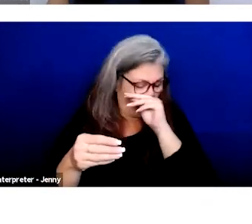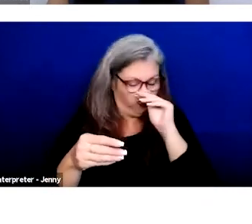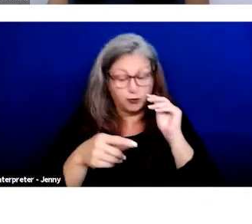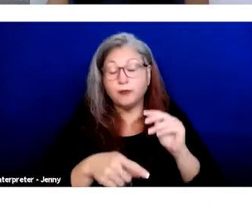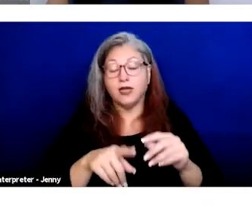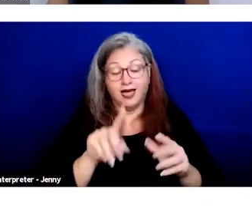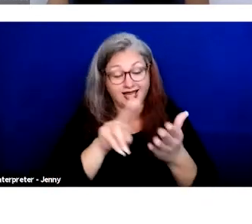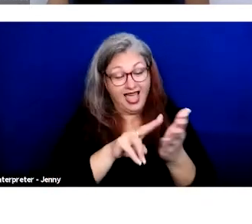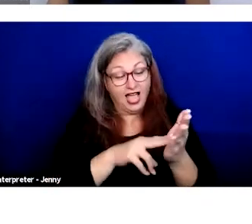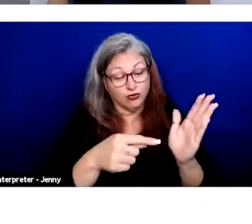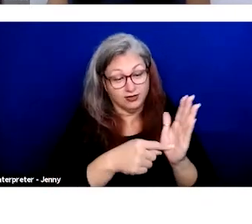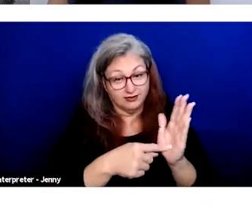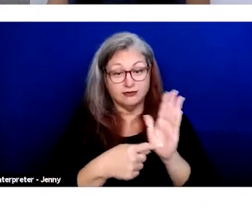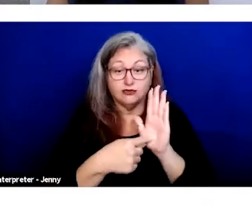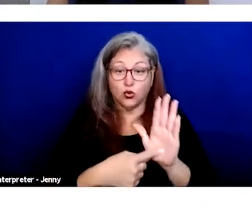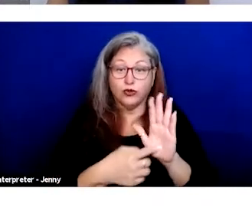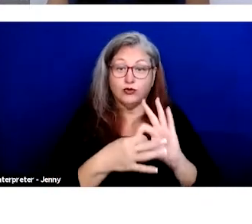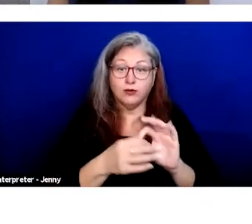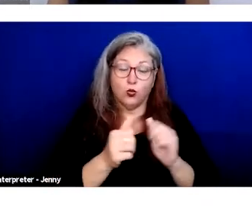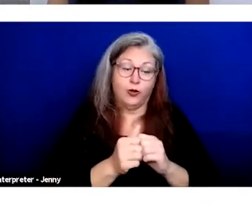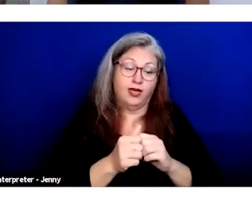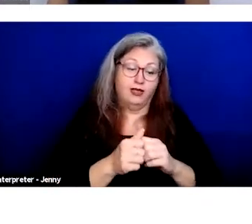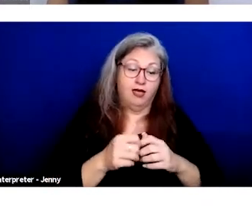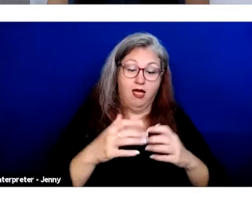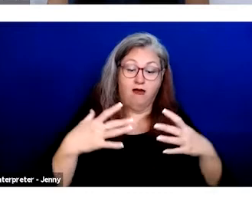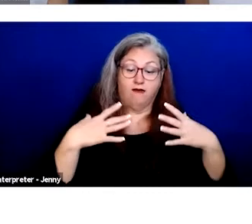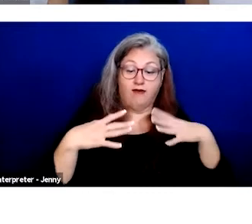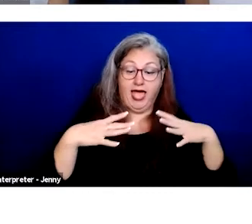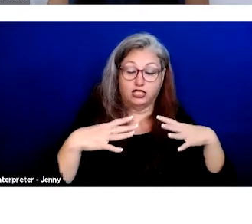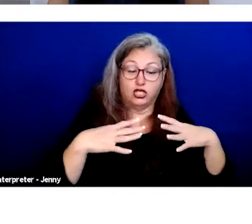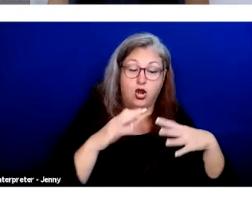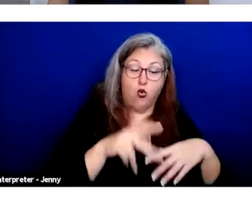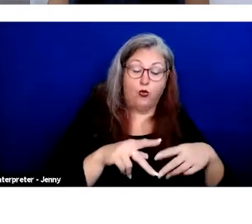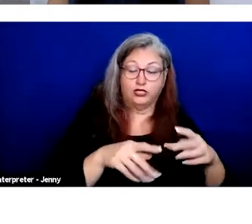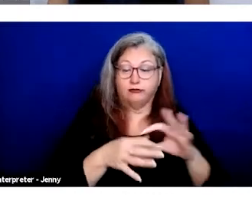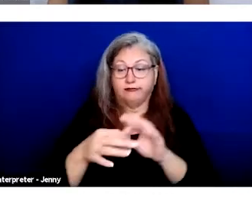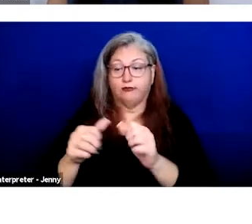constitutes the relationship between fashion corporations and its suppliers.